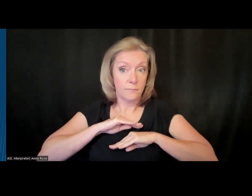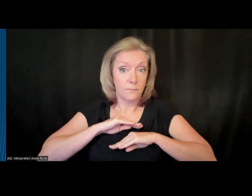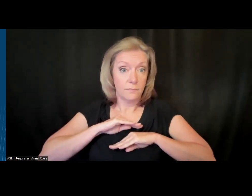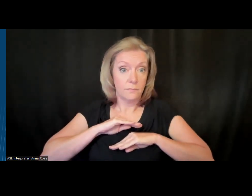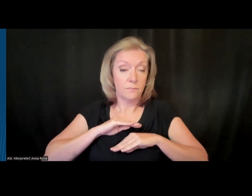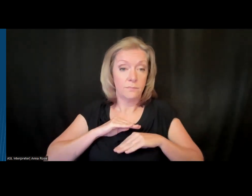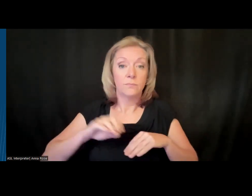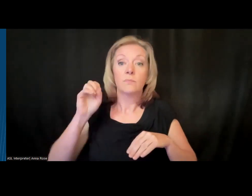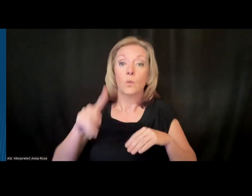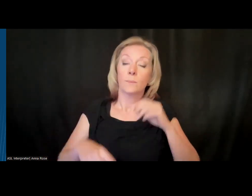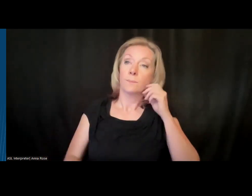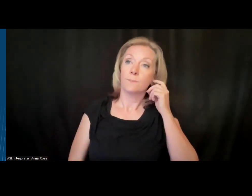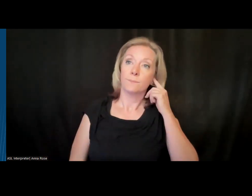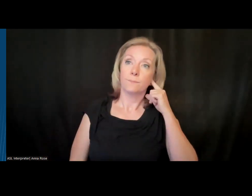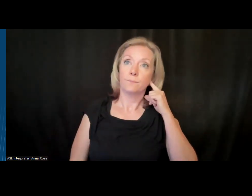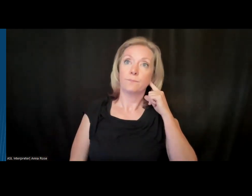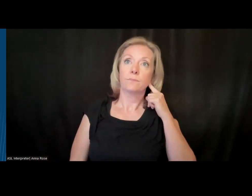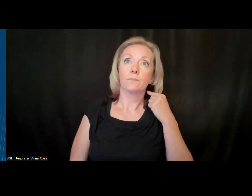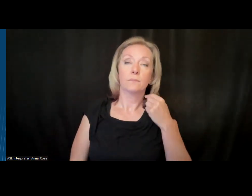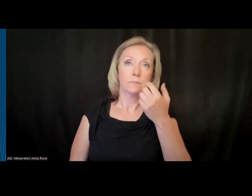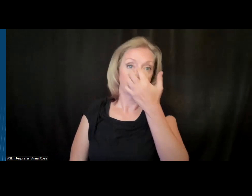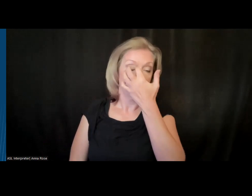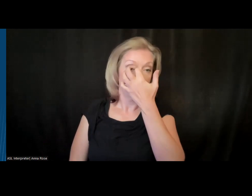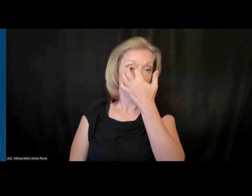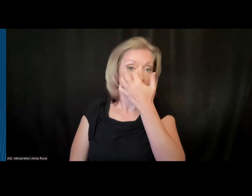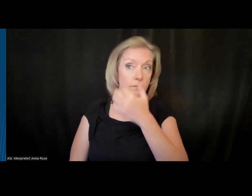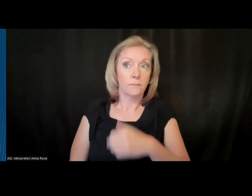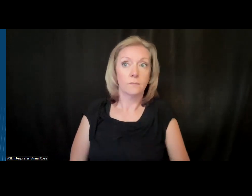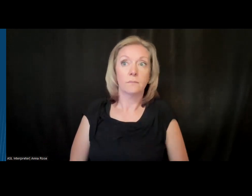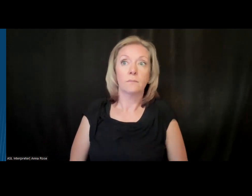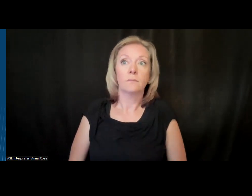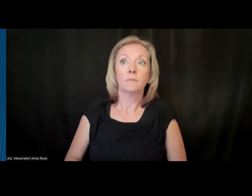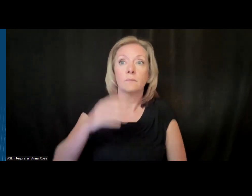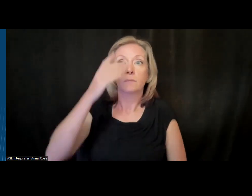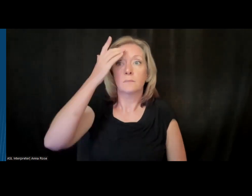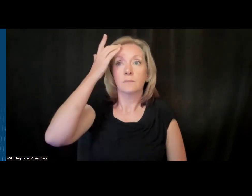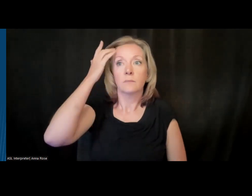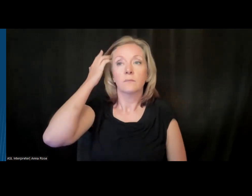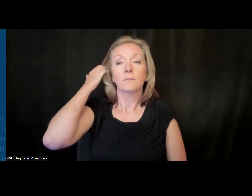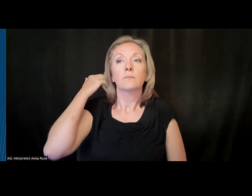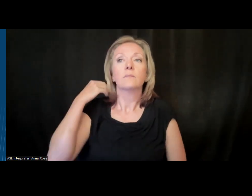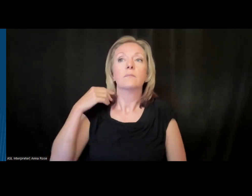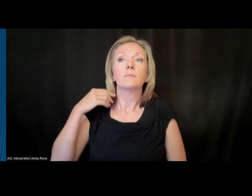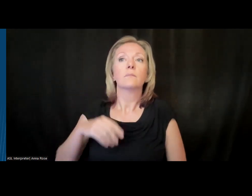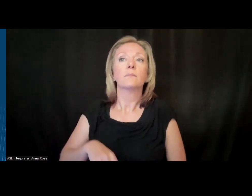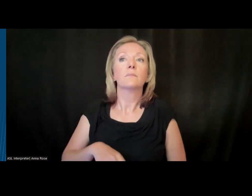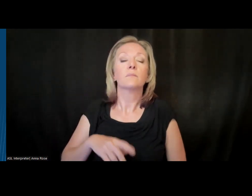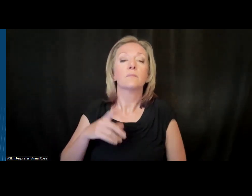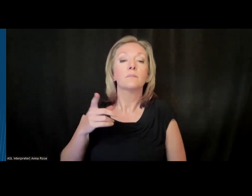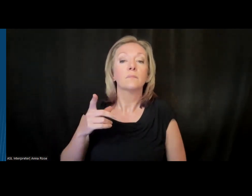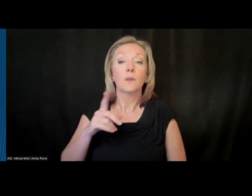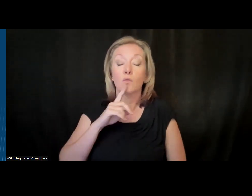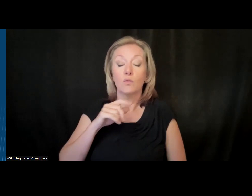So here's what I will say to you. It is stunning to me when I get phone calls. I worked for the Department